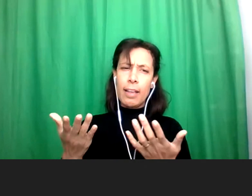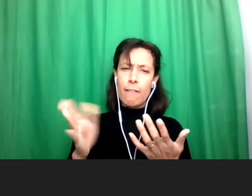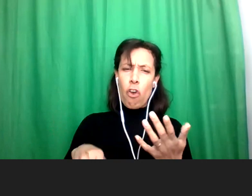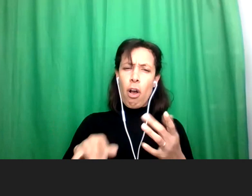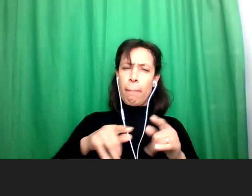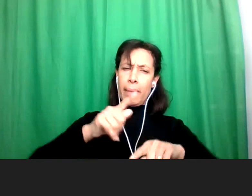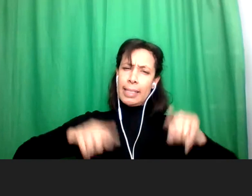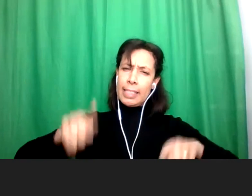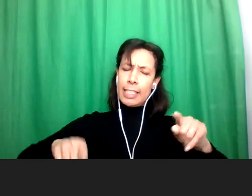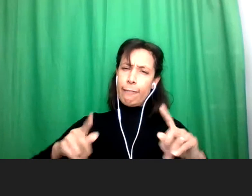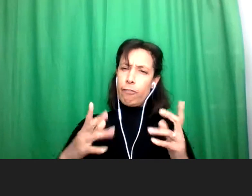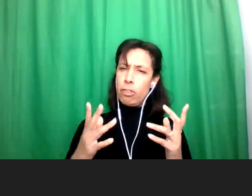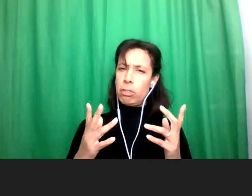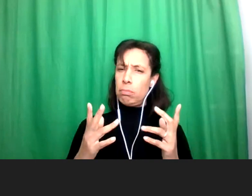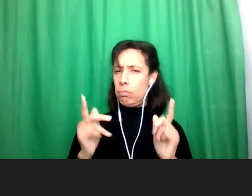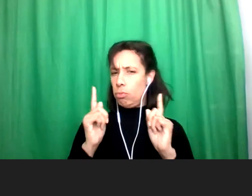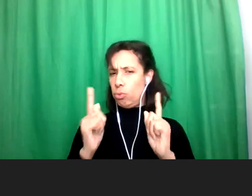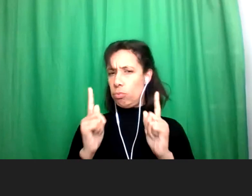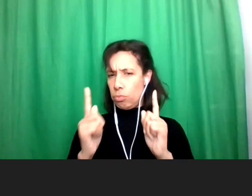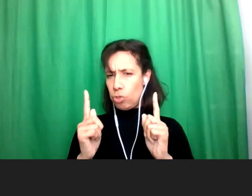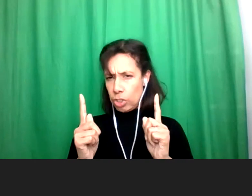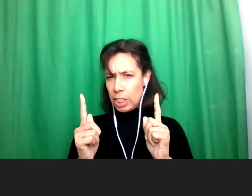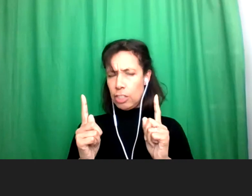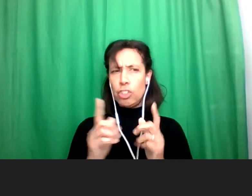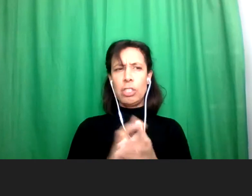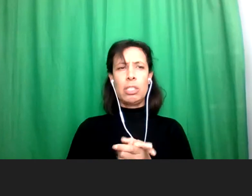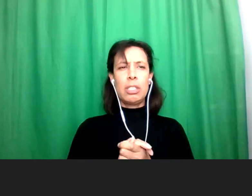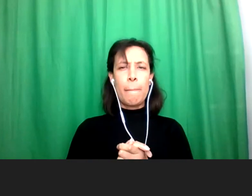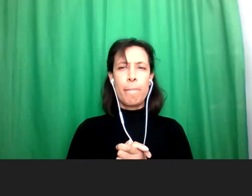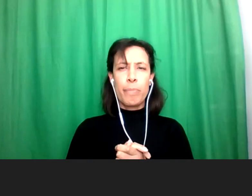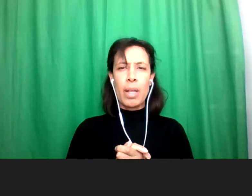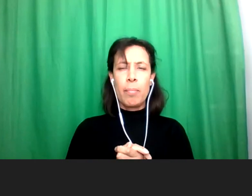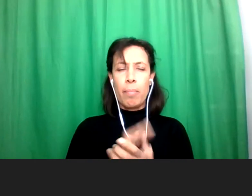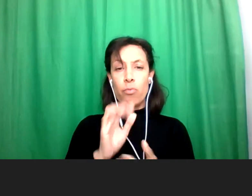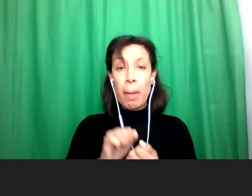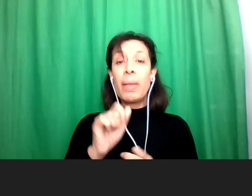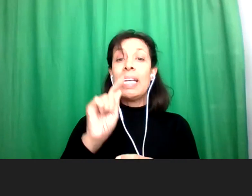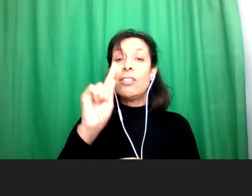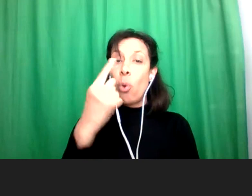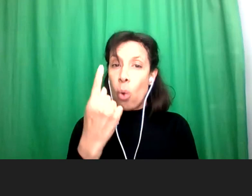one learner is at the heart of your essay.